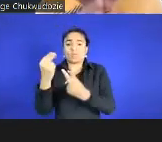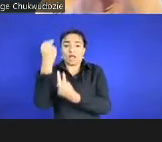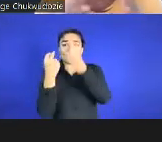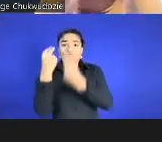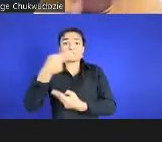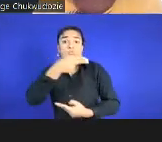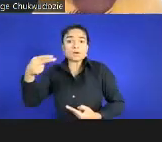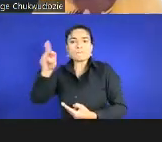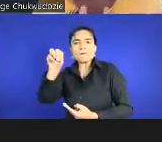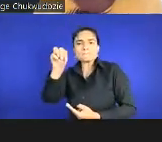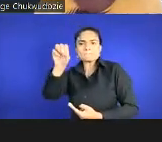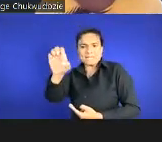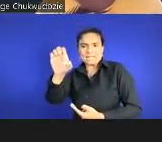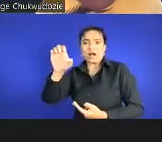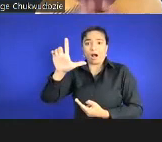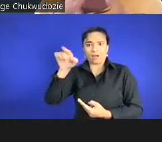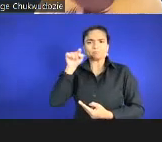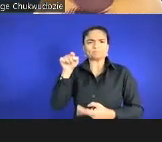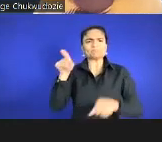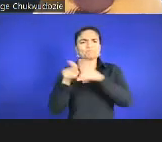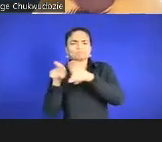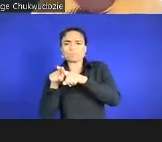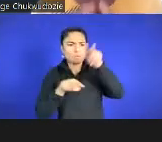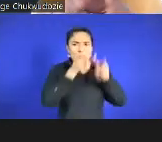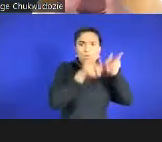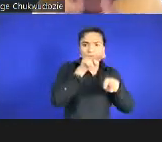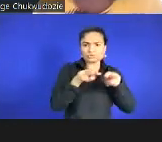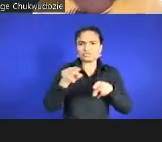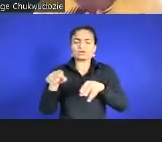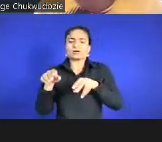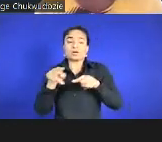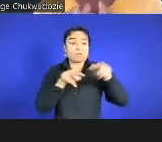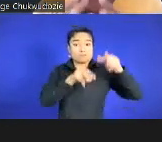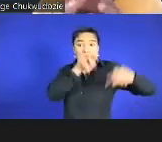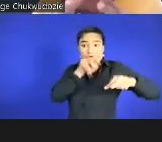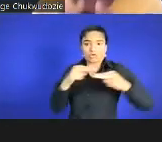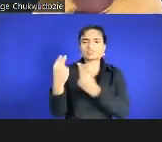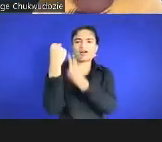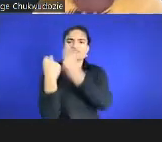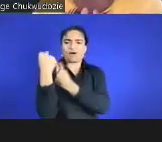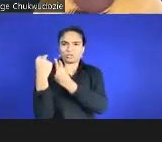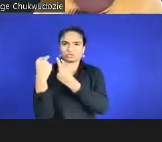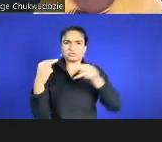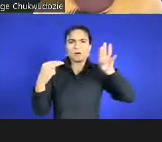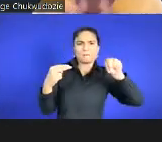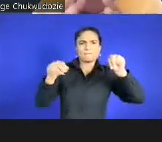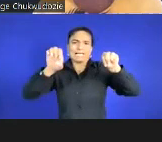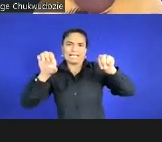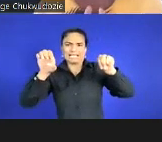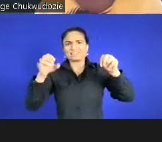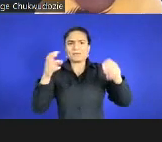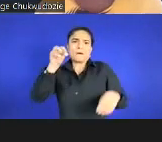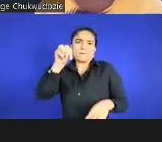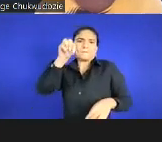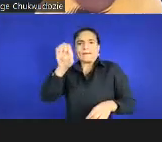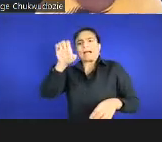that the M&E team or the MEL team is also part of setting up the complaints mechanism. Sometimes